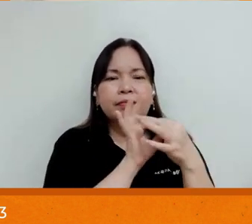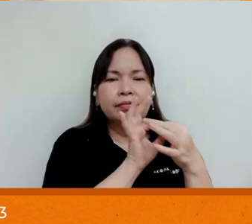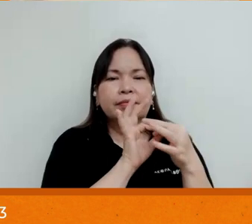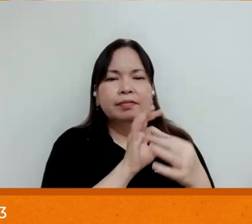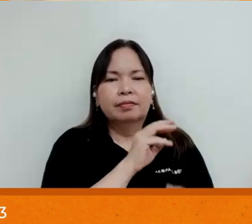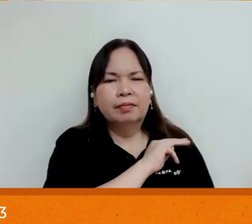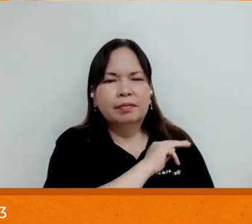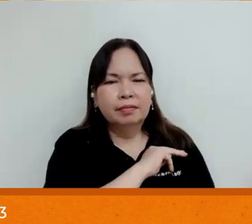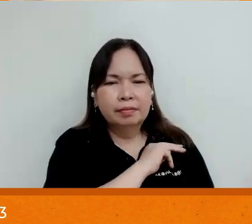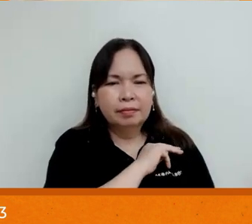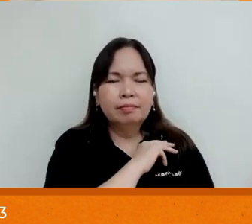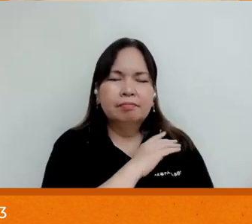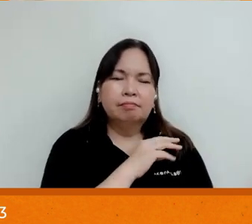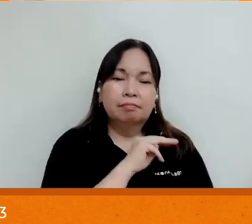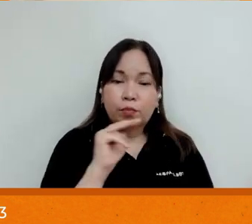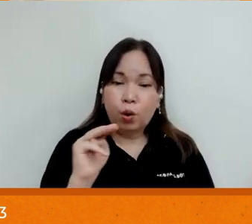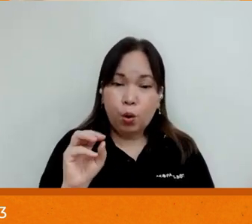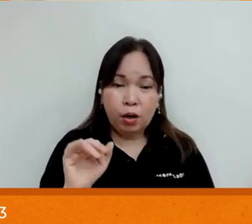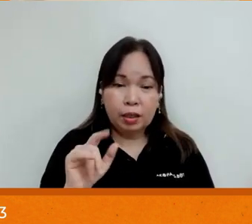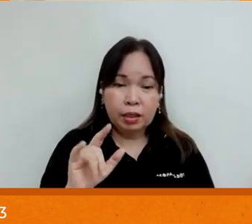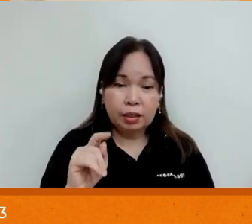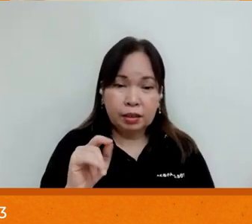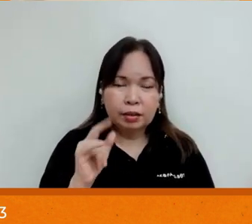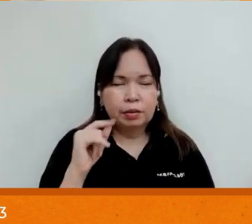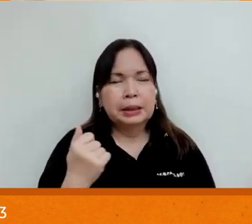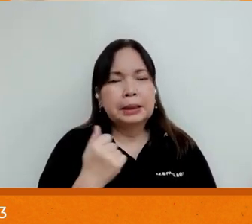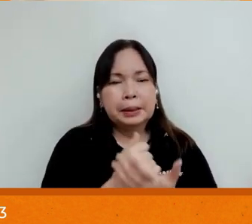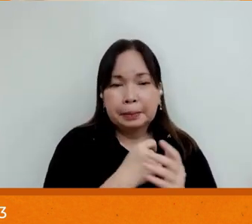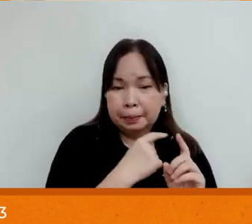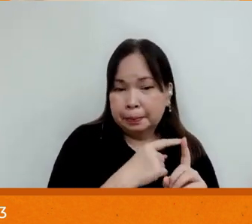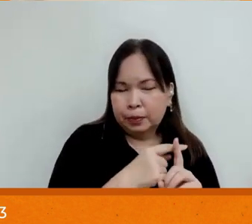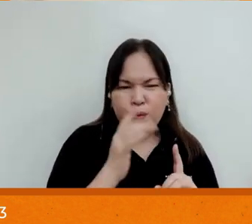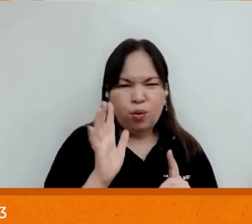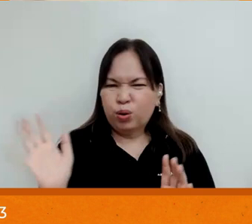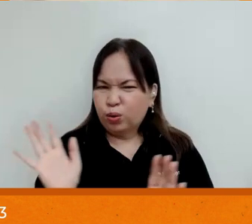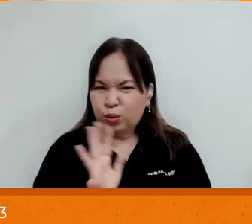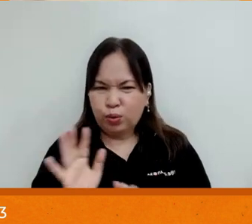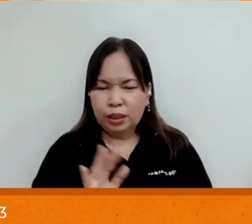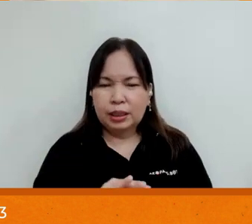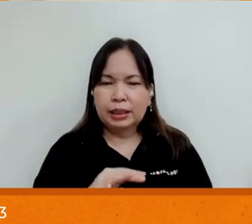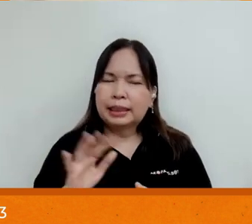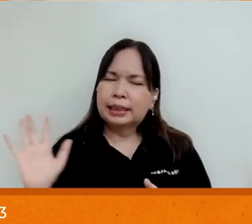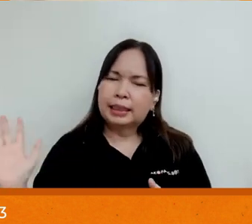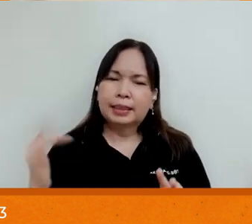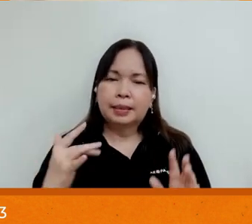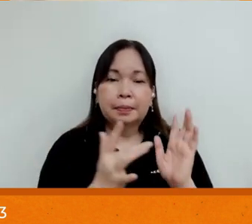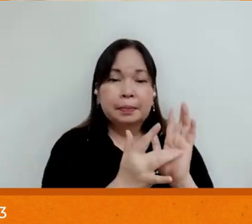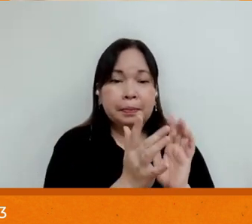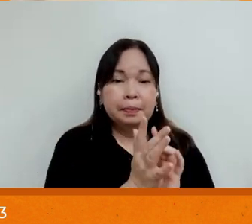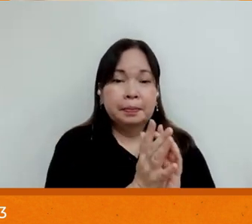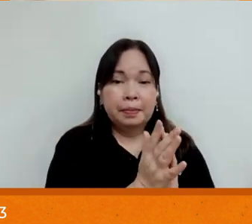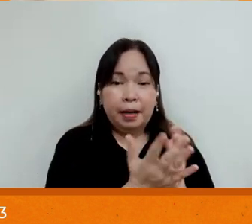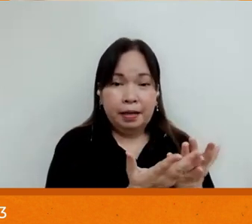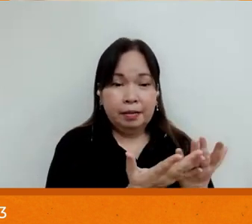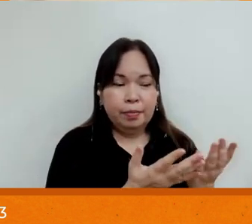are the things that are helpful? What are the things that we shouldn't do? Kasi actually, in terms of the Bible, may mga practical